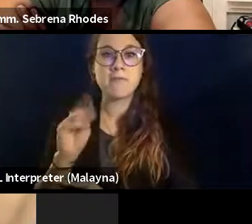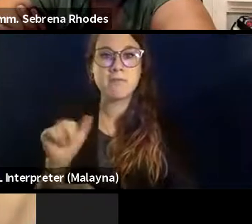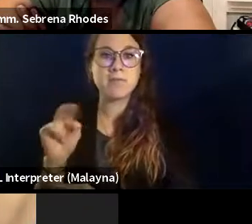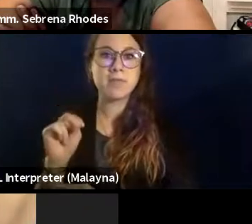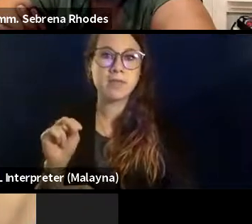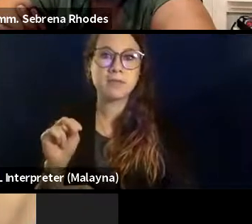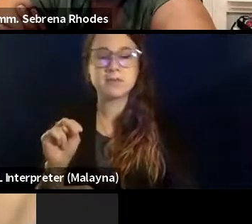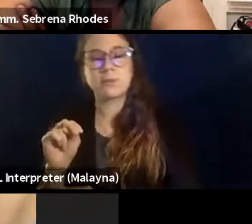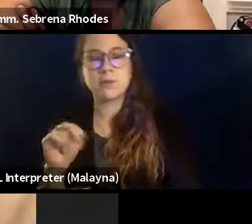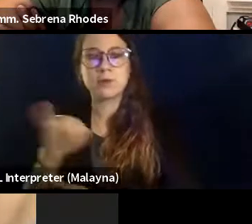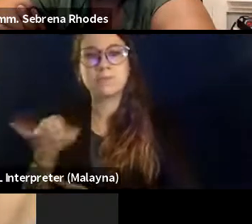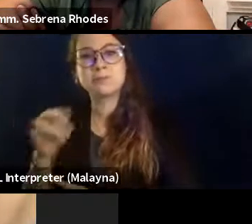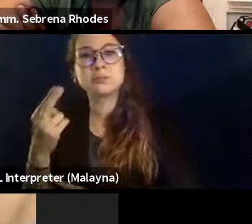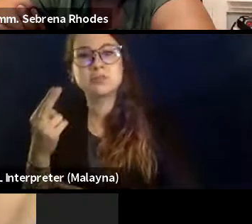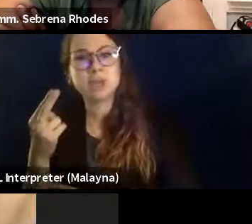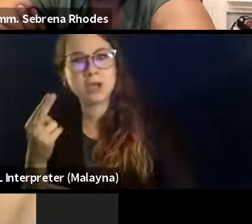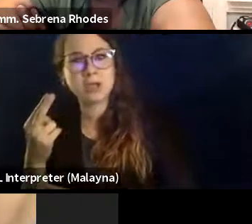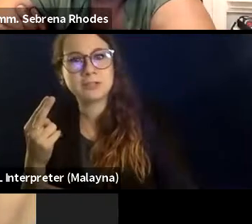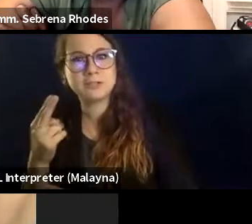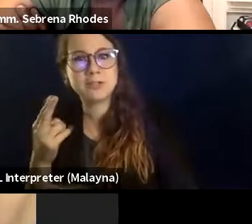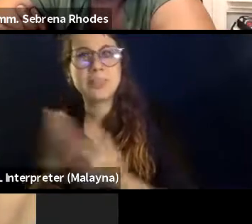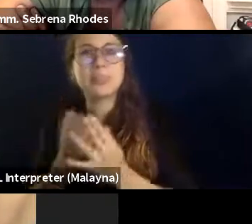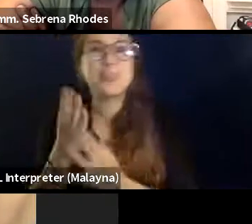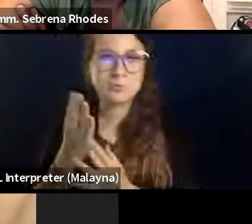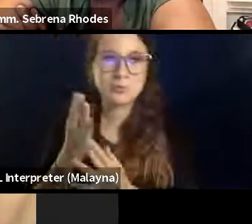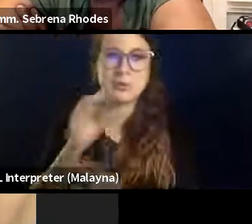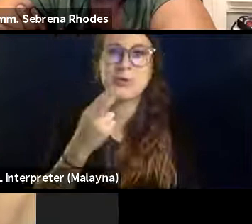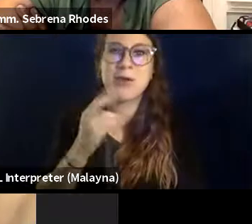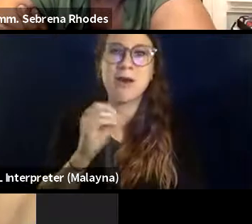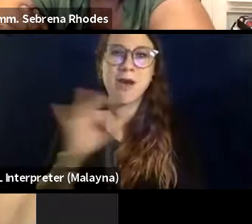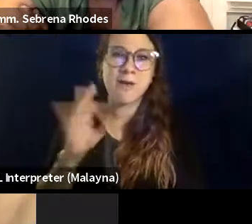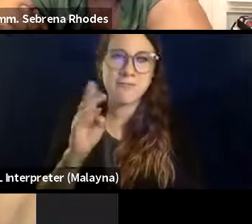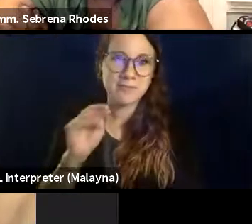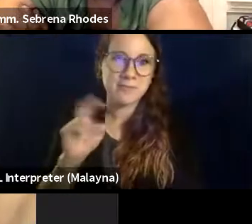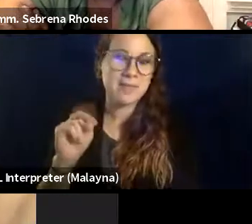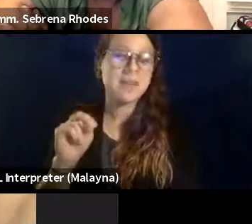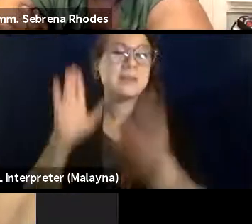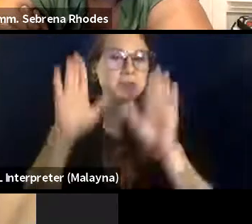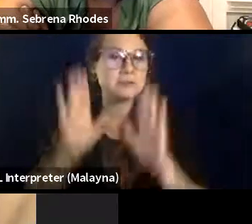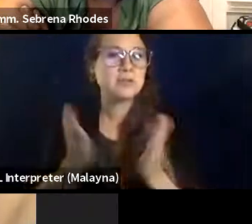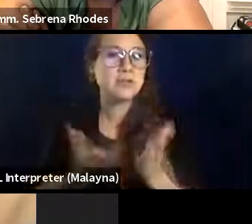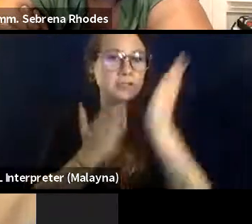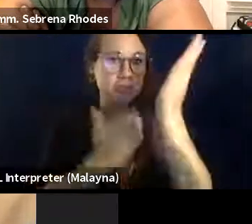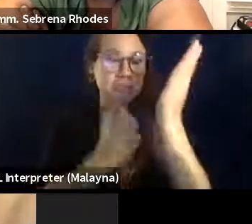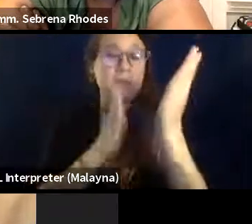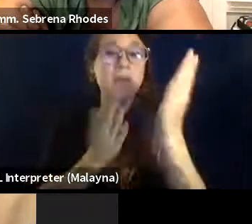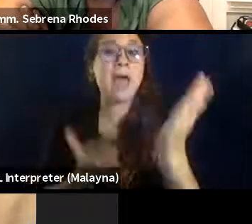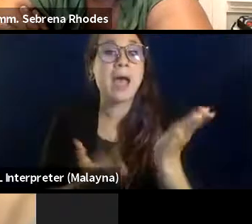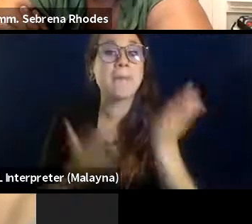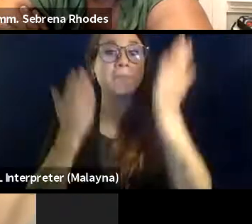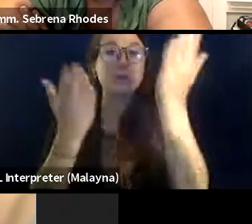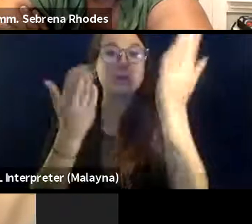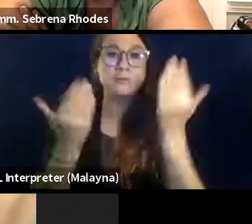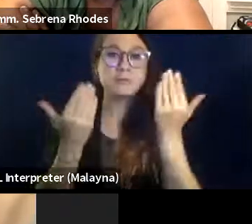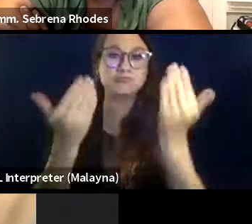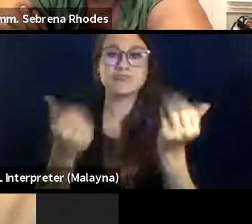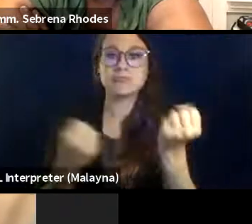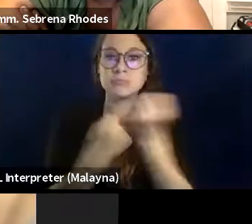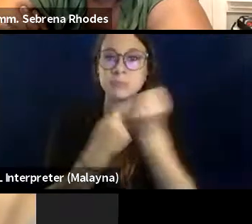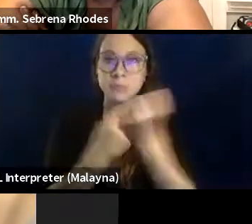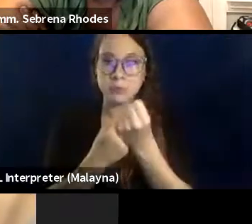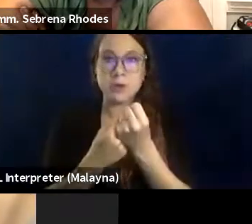from Josh Kramer via Commissioner Hoffman, it's a great suggestion. I move to support the grant application as